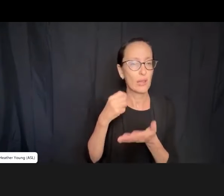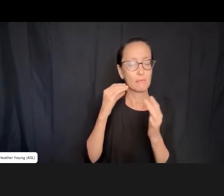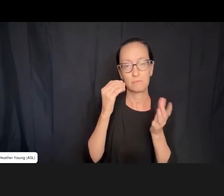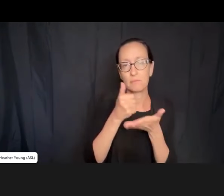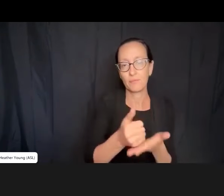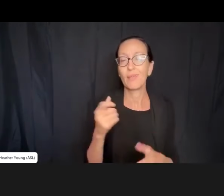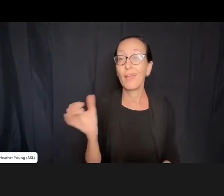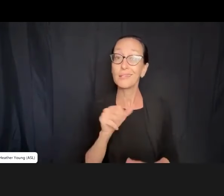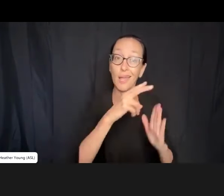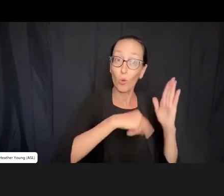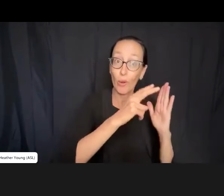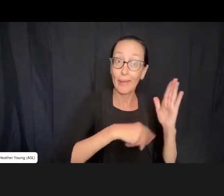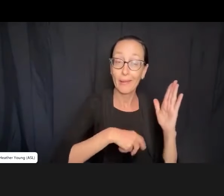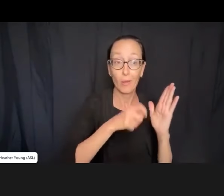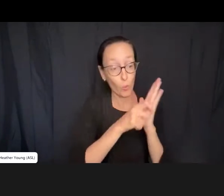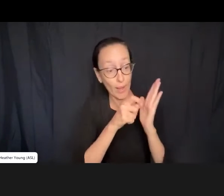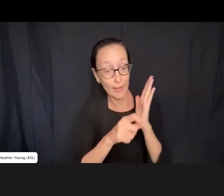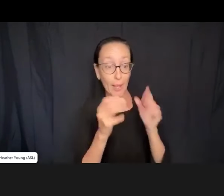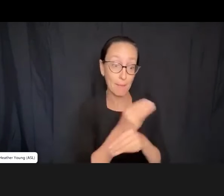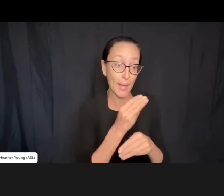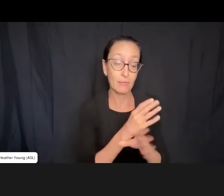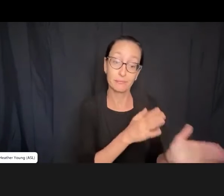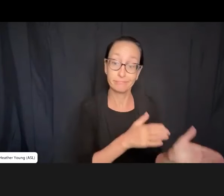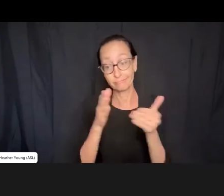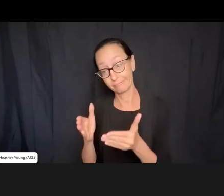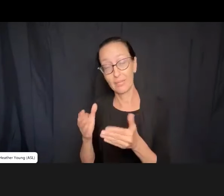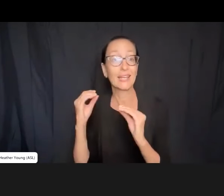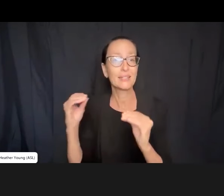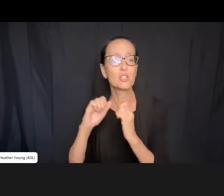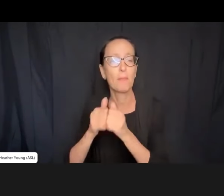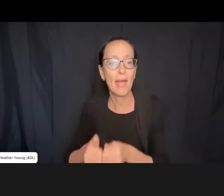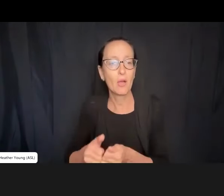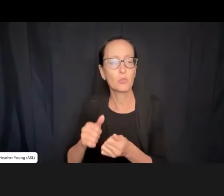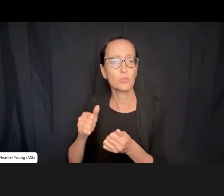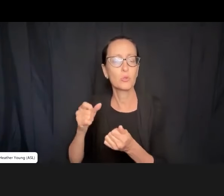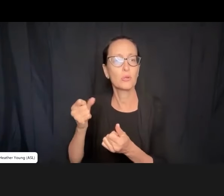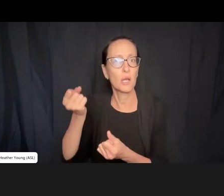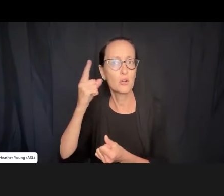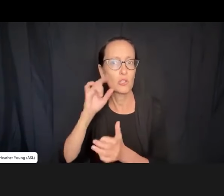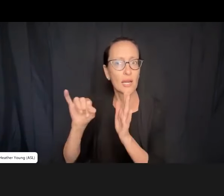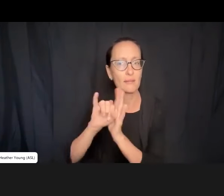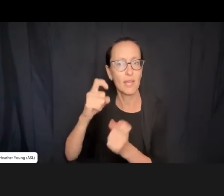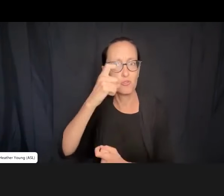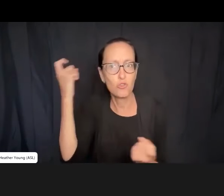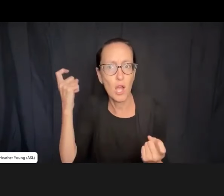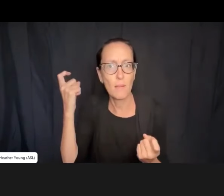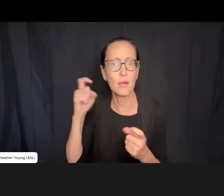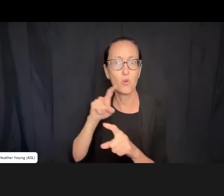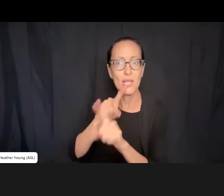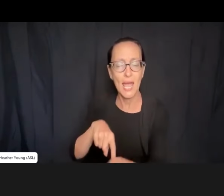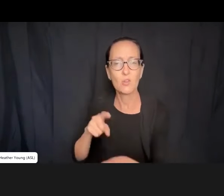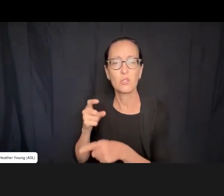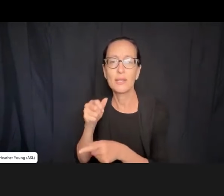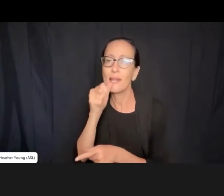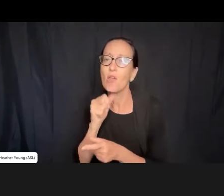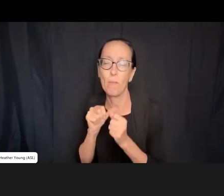teaching them about that trauma response and then equipping them with some basic coping strategies. Our most intensive level of intervention